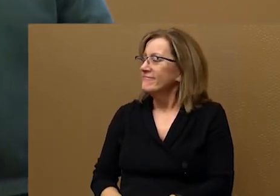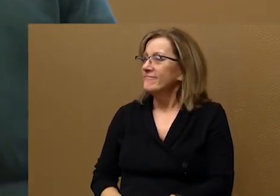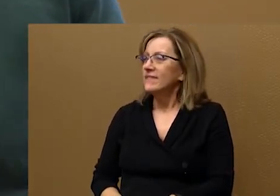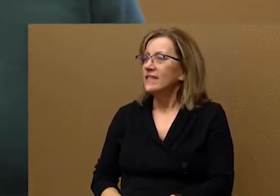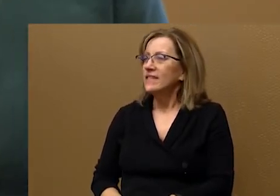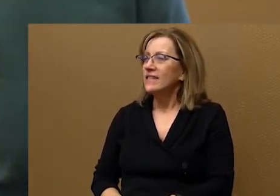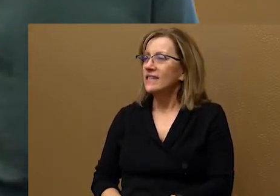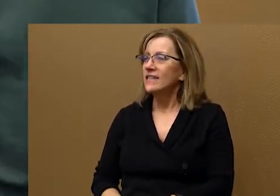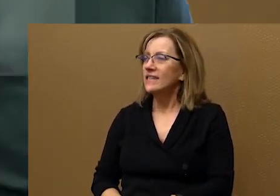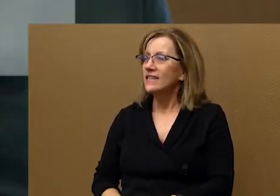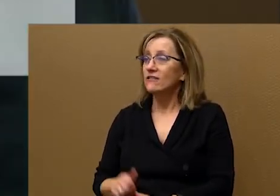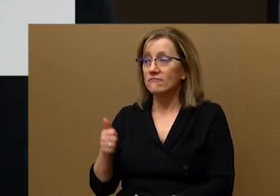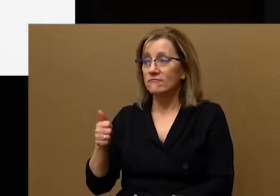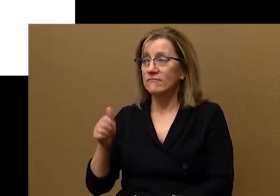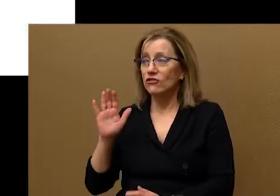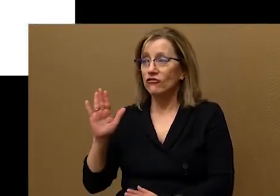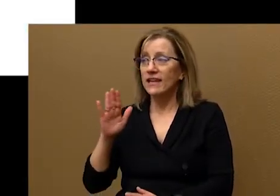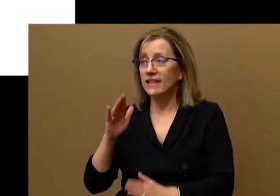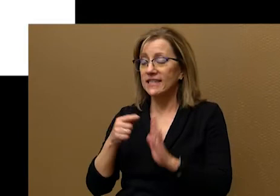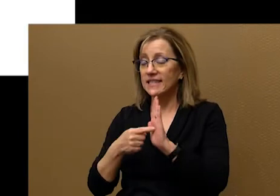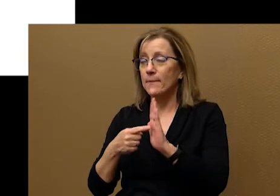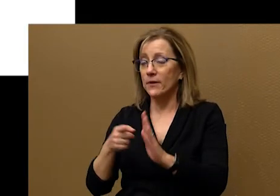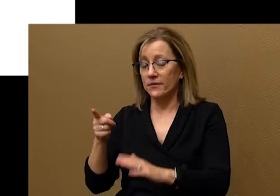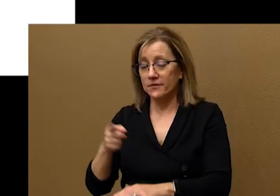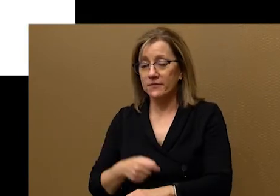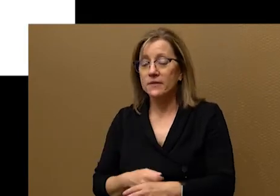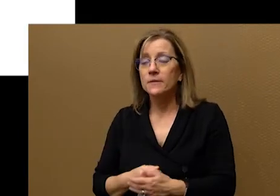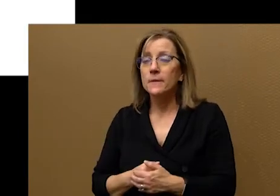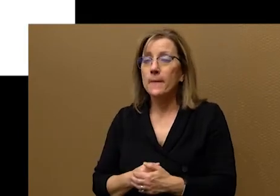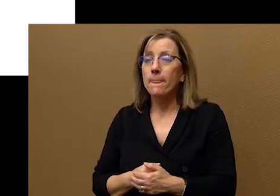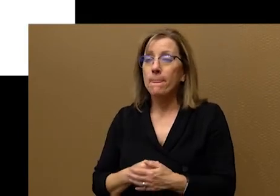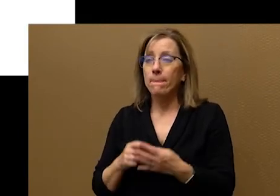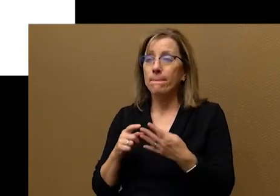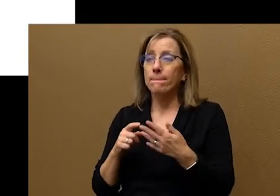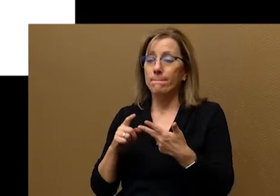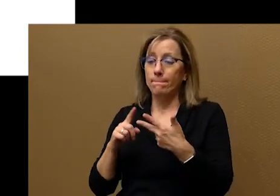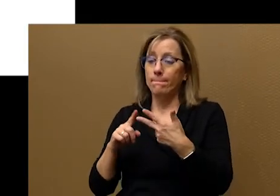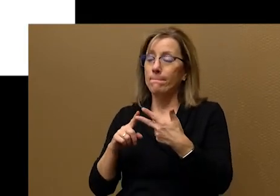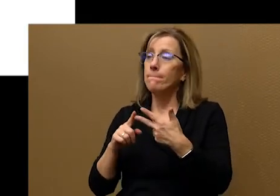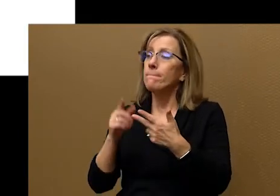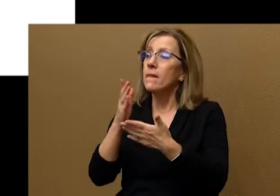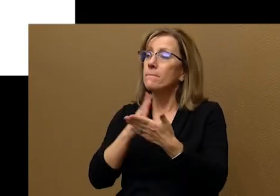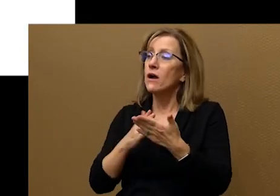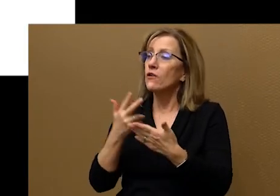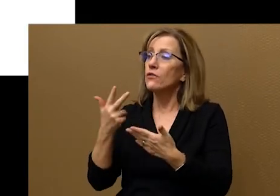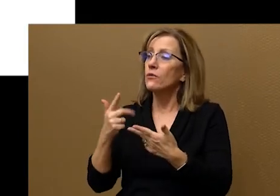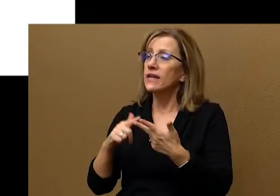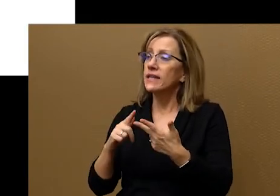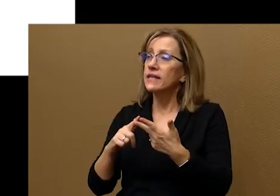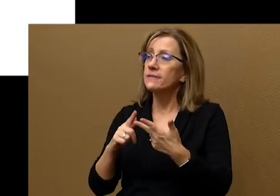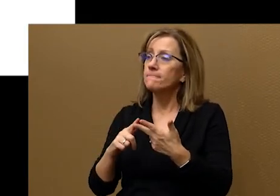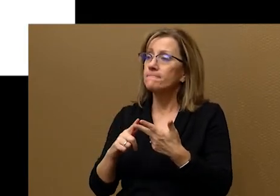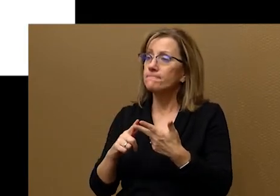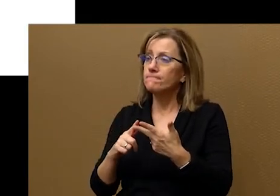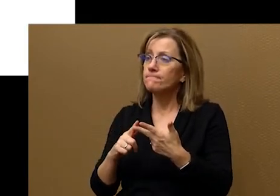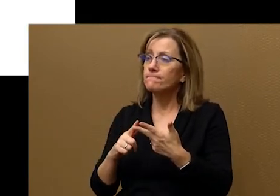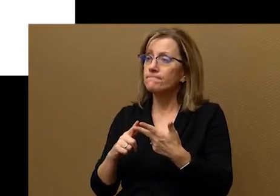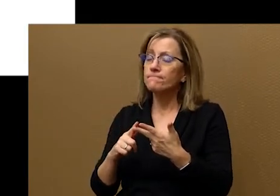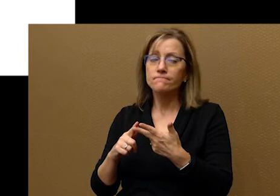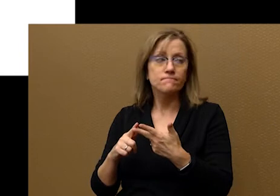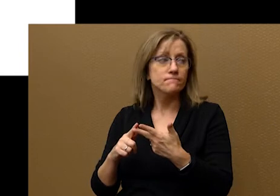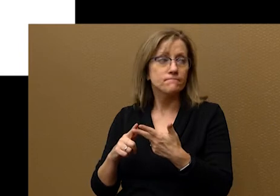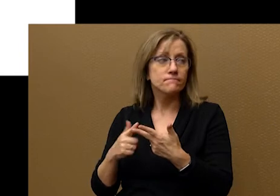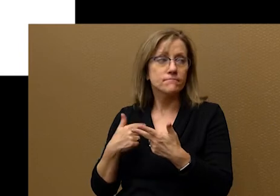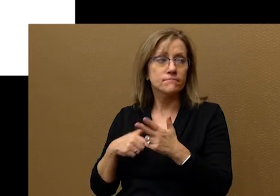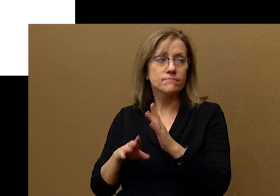Thank you. Great example. So the third part is, again, we're developing. You know that you